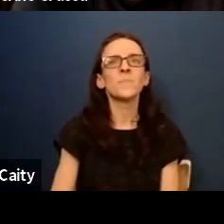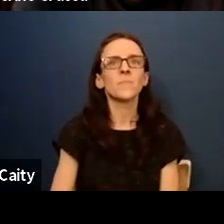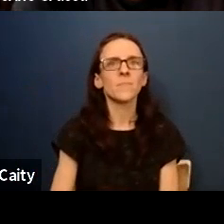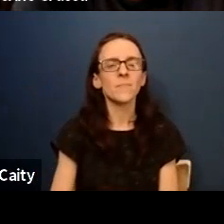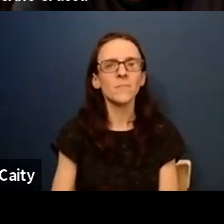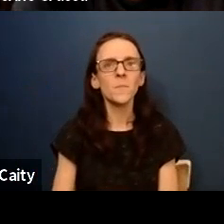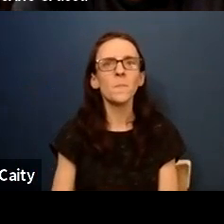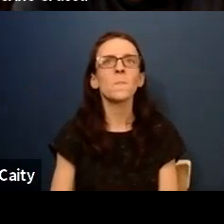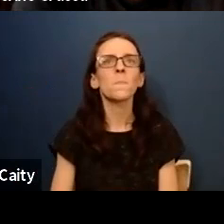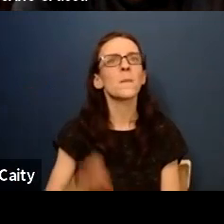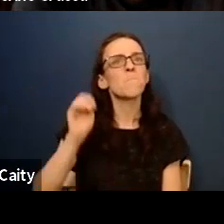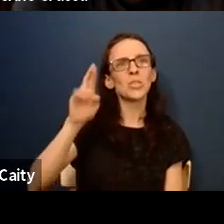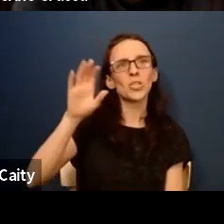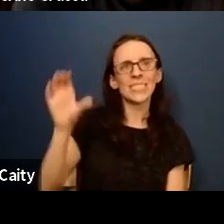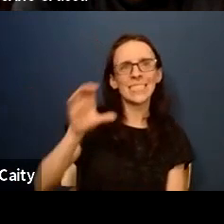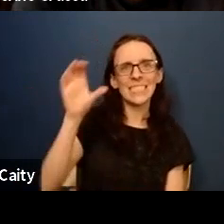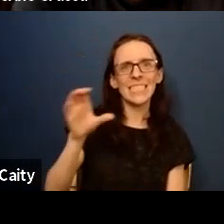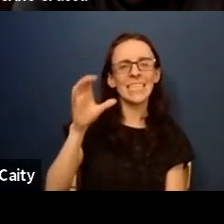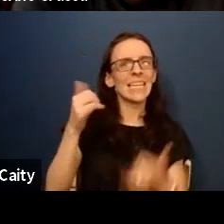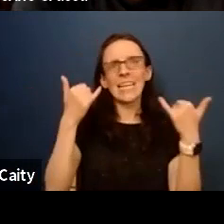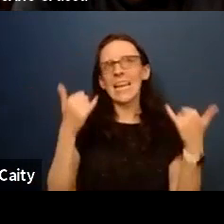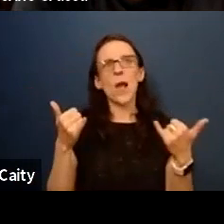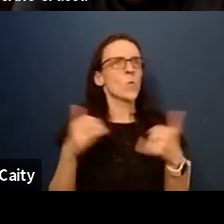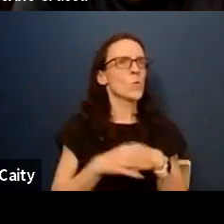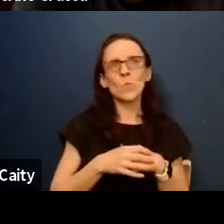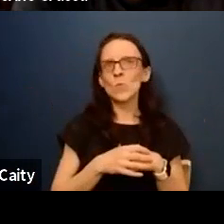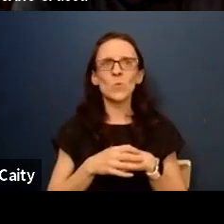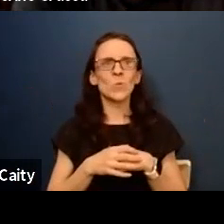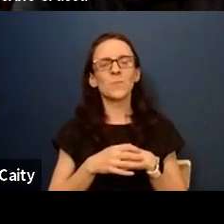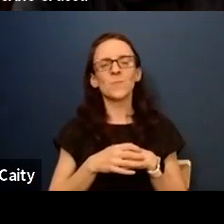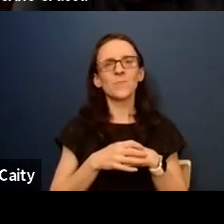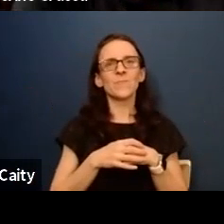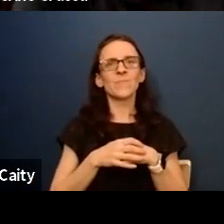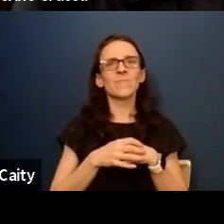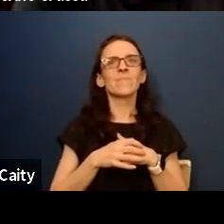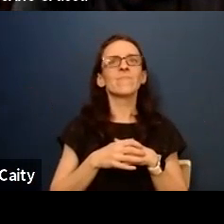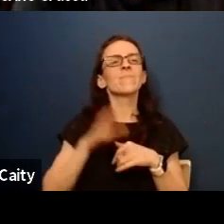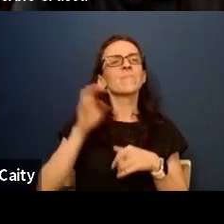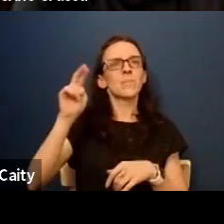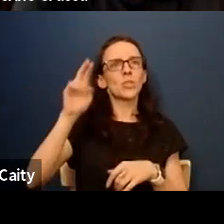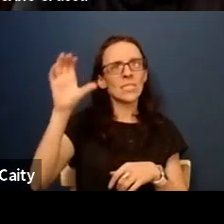Mr. Contemposis is now even, I